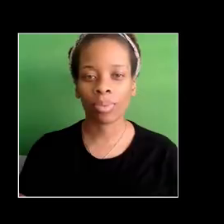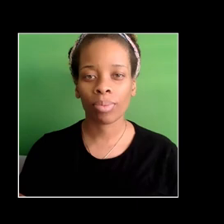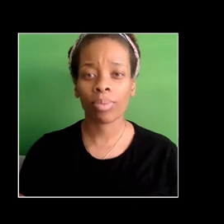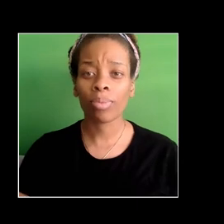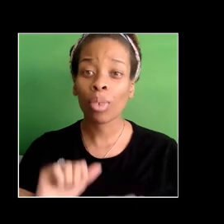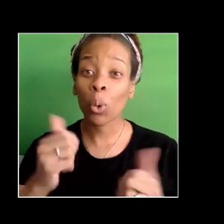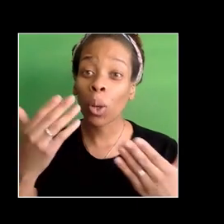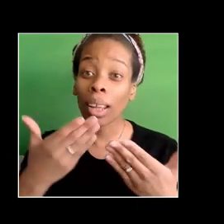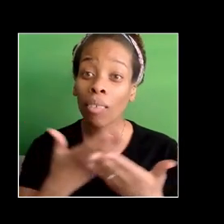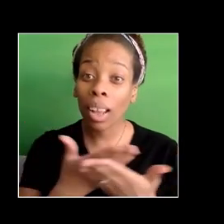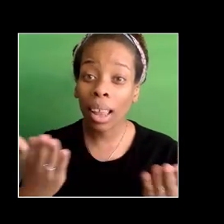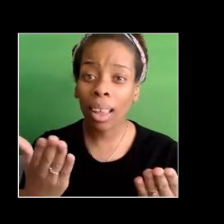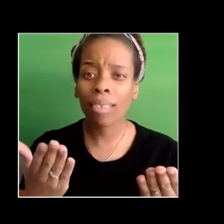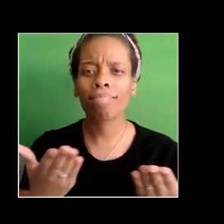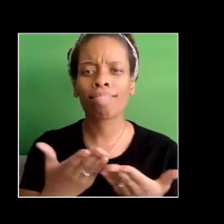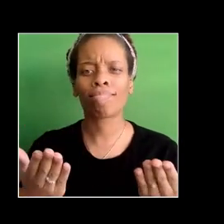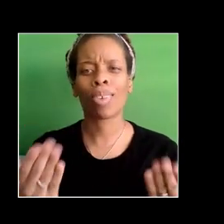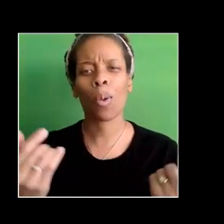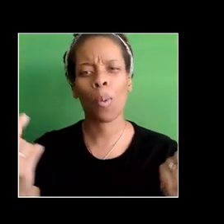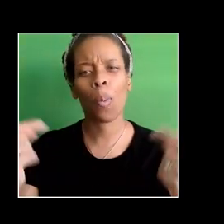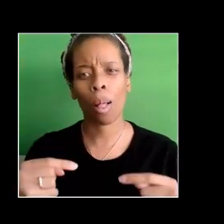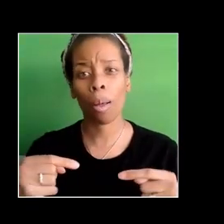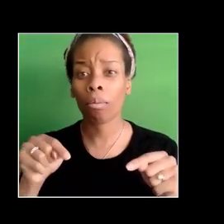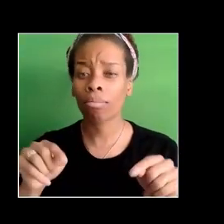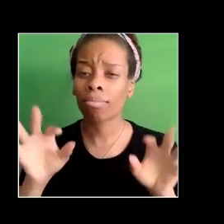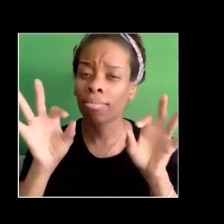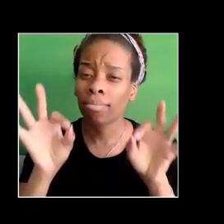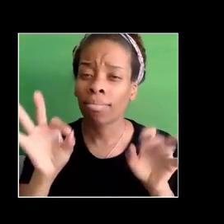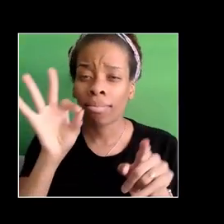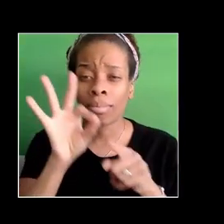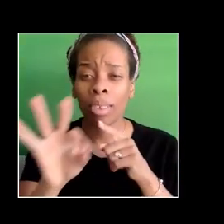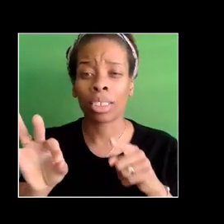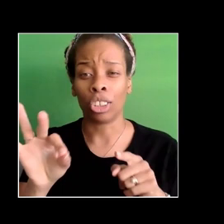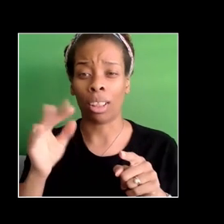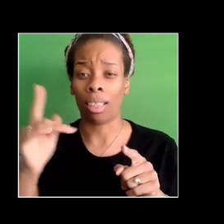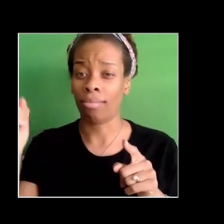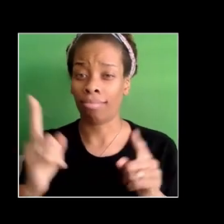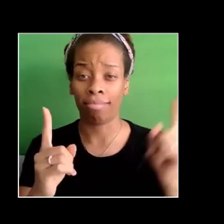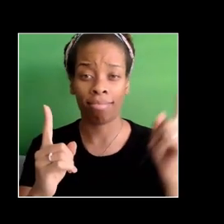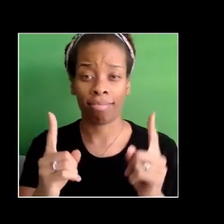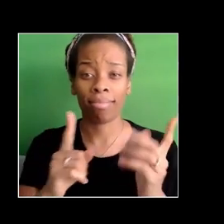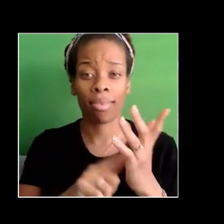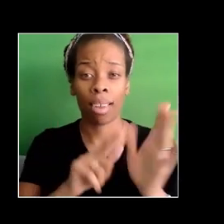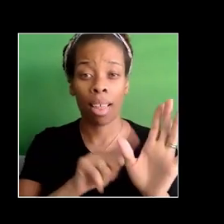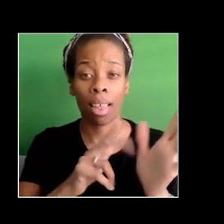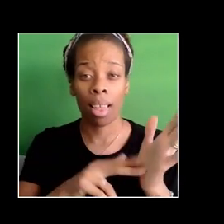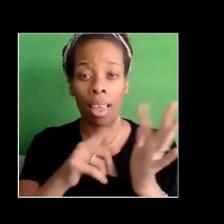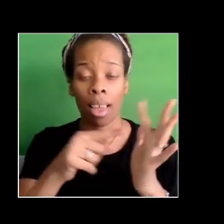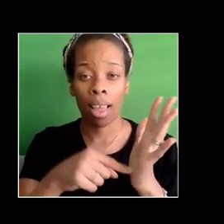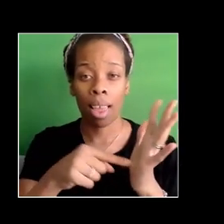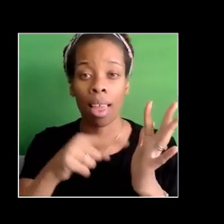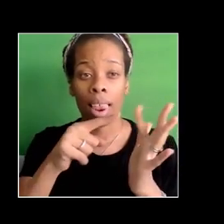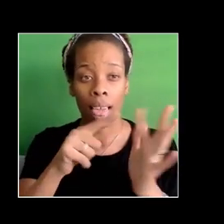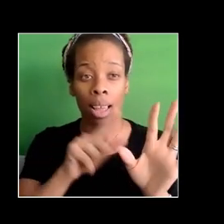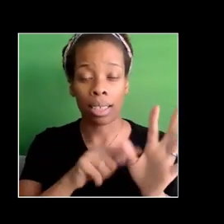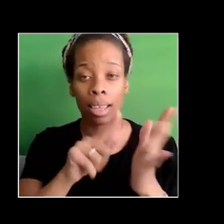Everyone, welcome to this very special conversation between Lynette Yiadom-Boakye and Thelma Golden. I know there are